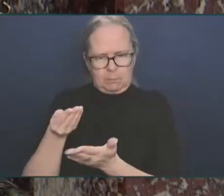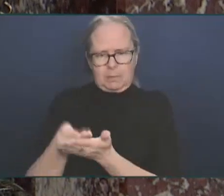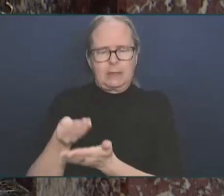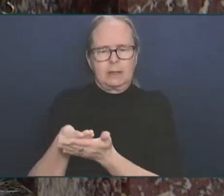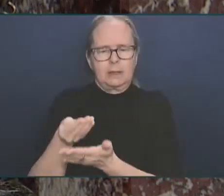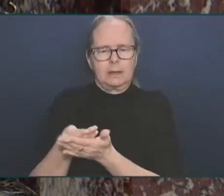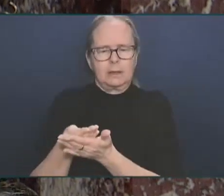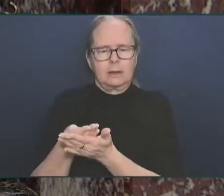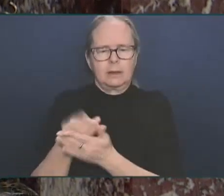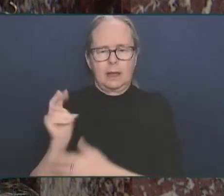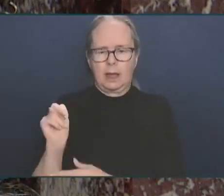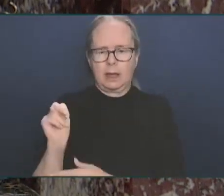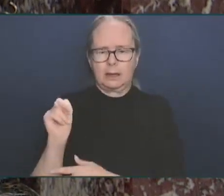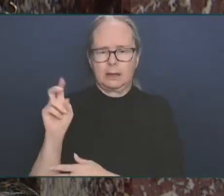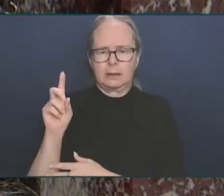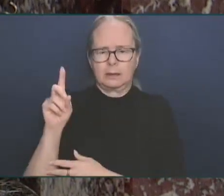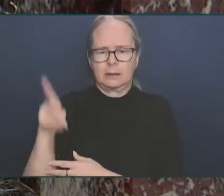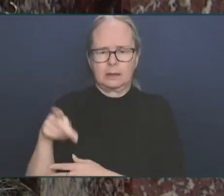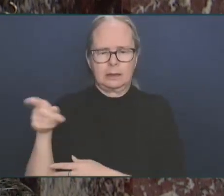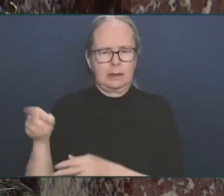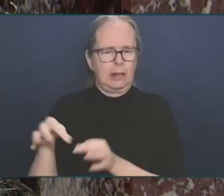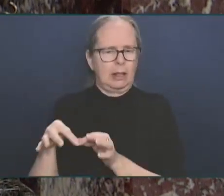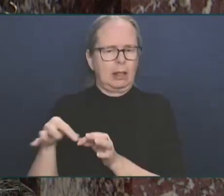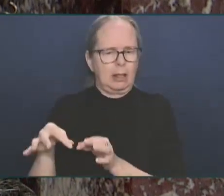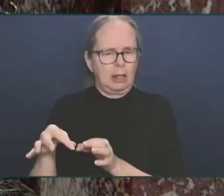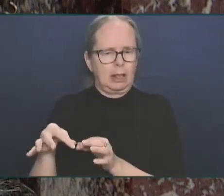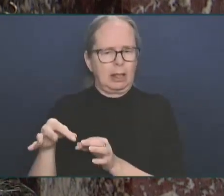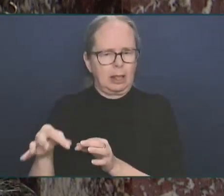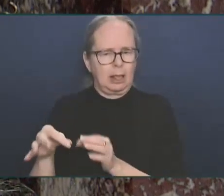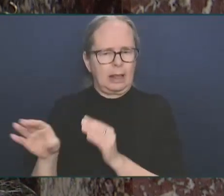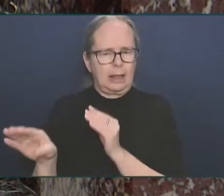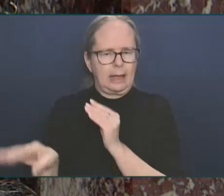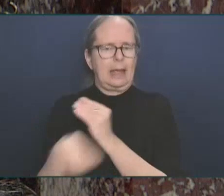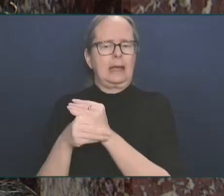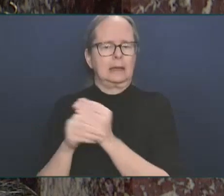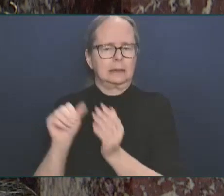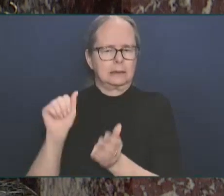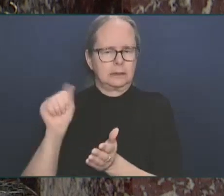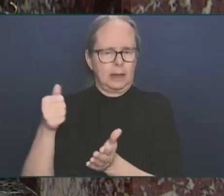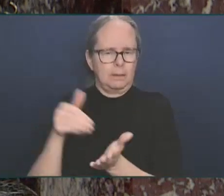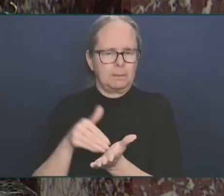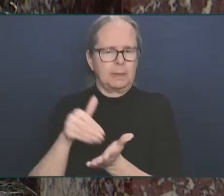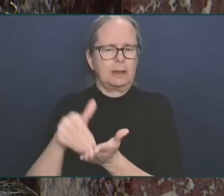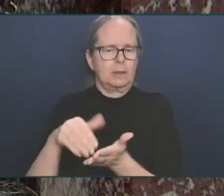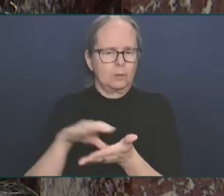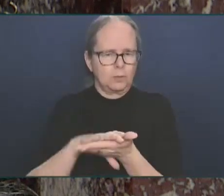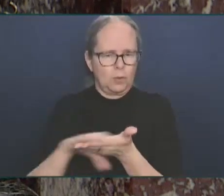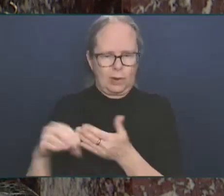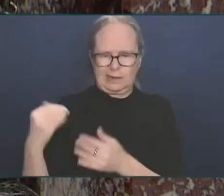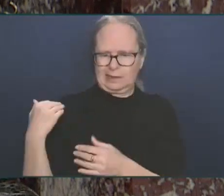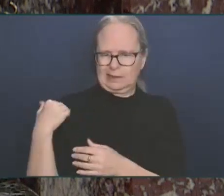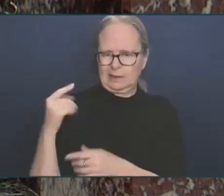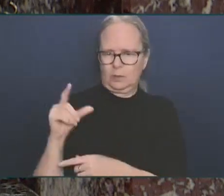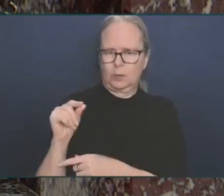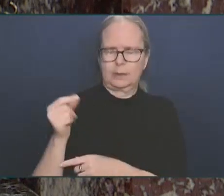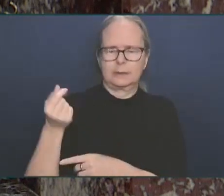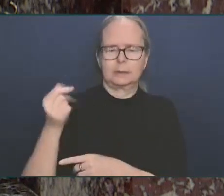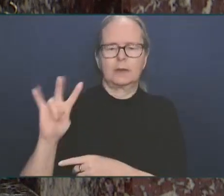by adding $10 million to that in 2017. We've seen the $56 million